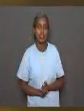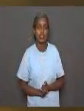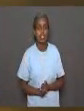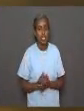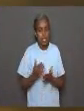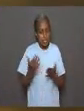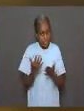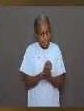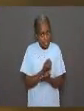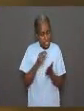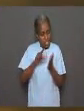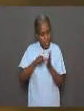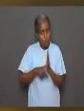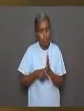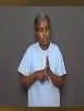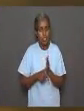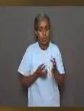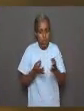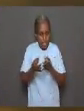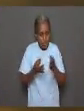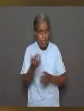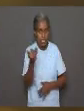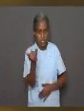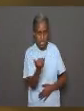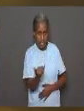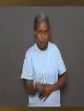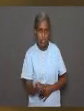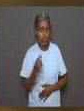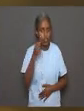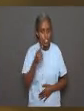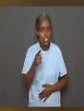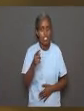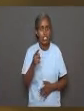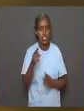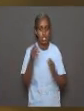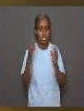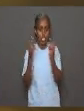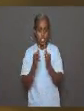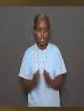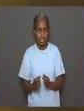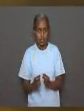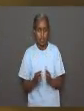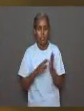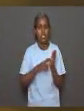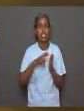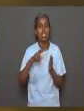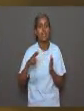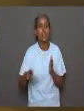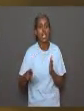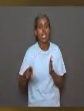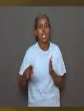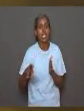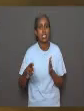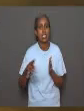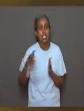Take a moment to express the image of each shape if it was reflected down